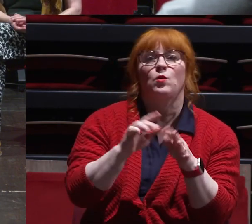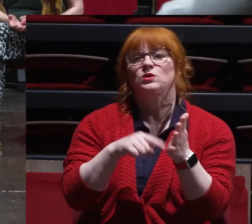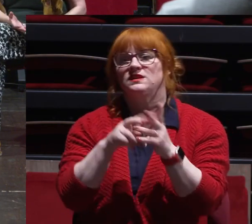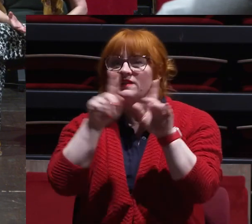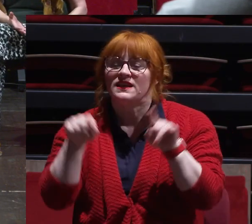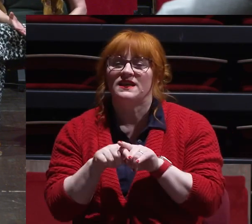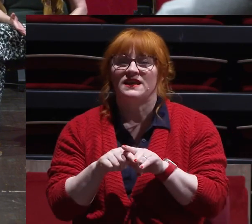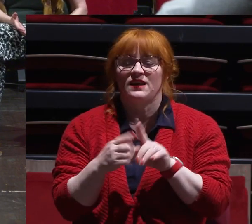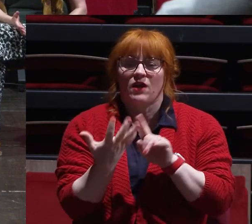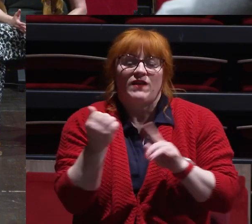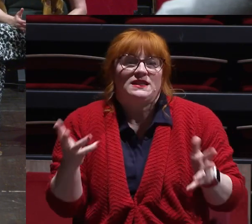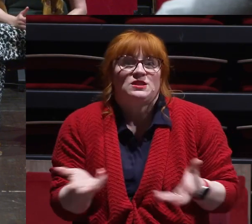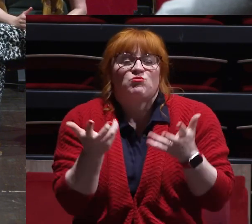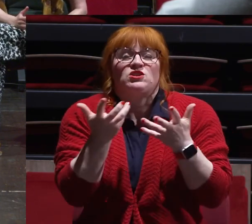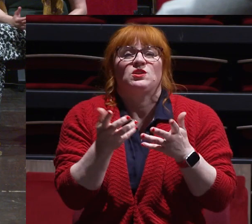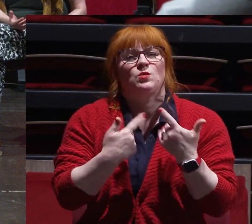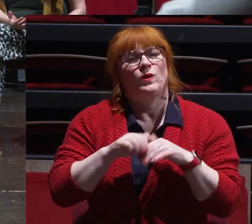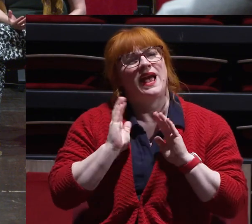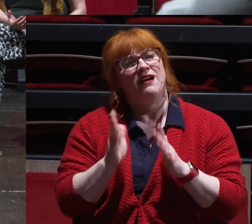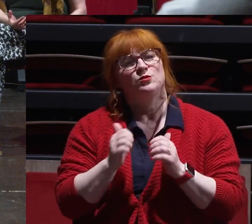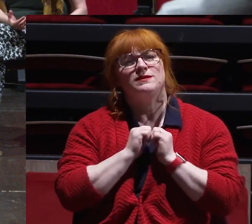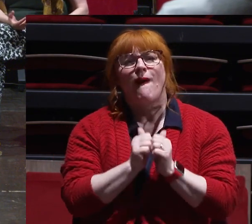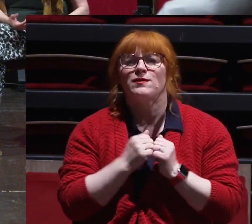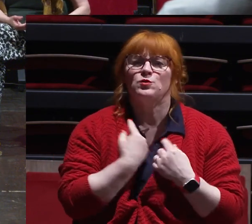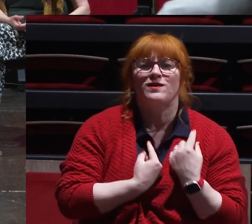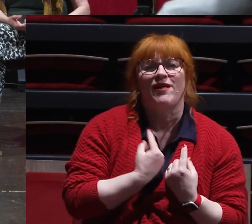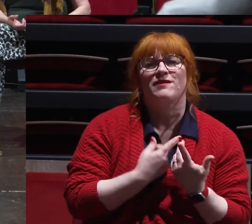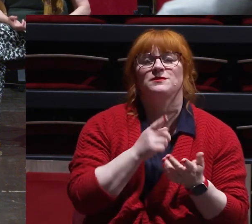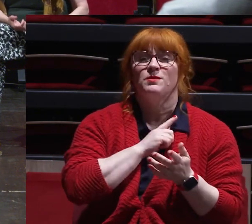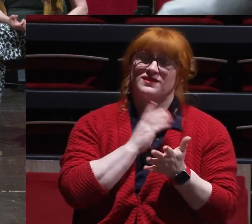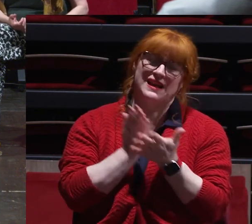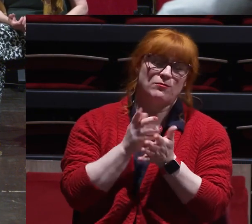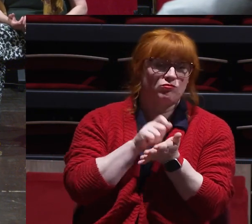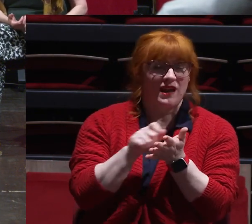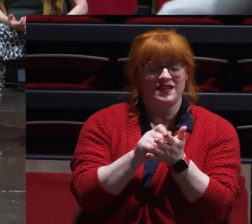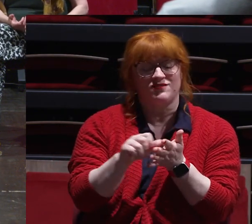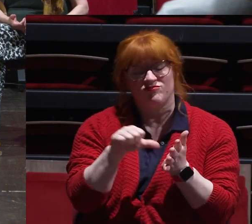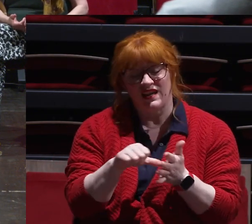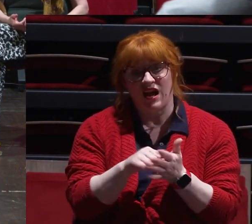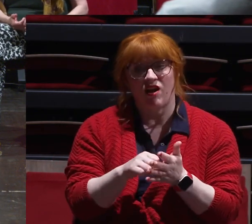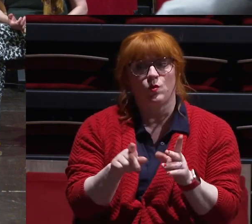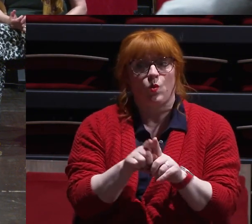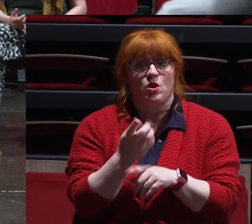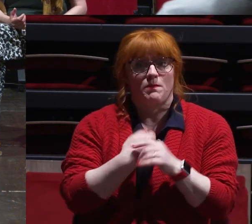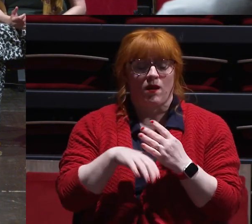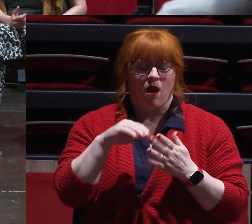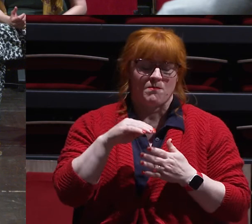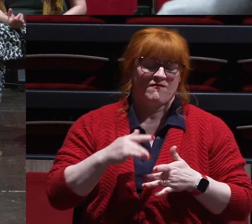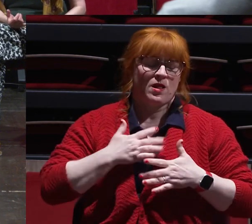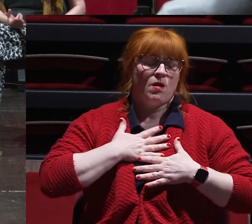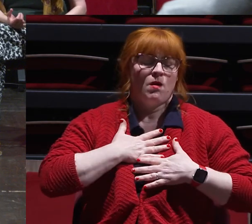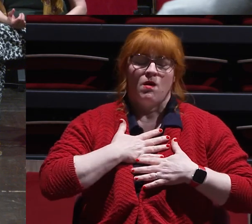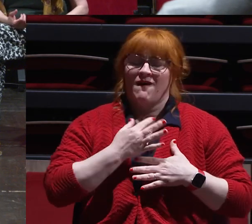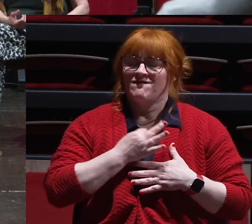inspiration in other places. I think we just have to be easy on ourselves, because writing is really hard, and it's